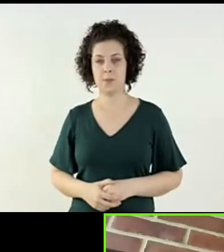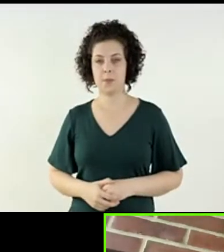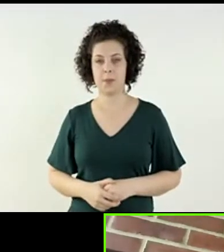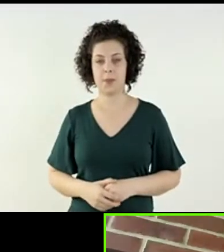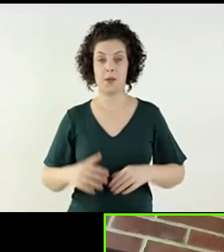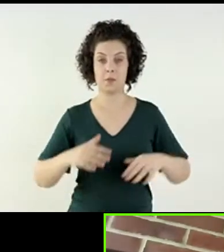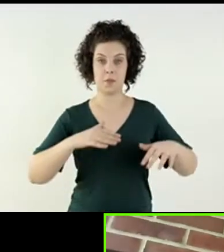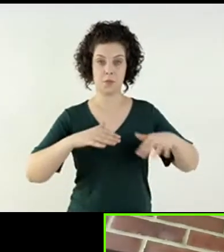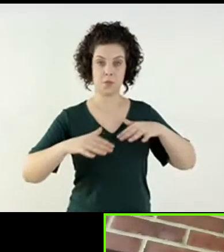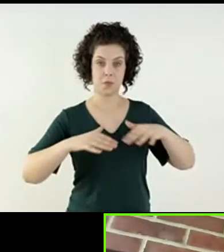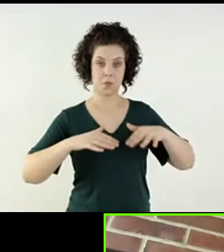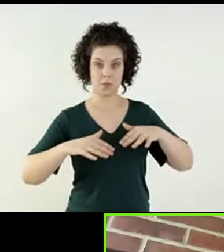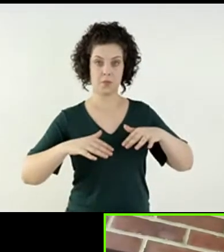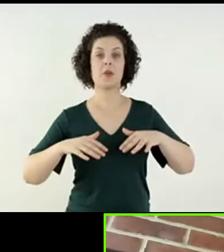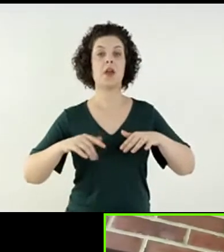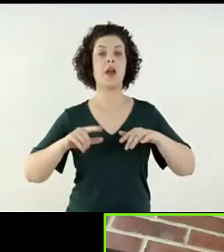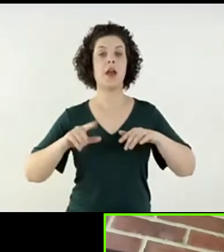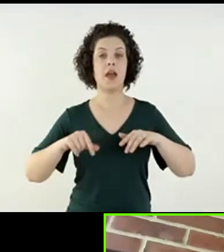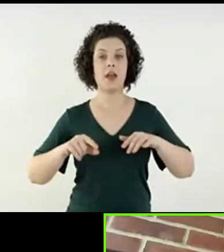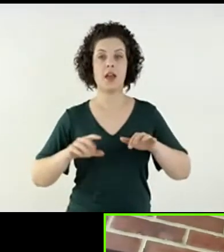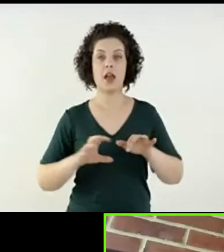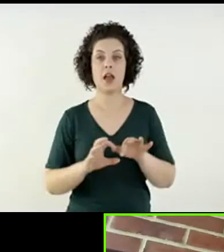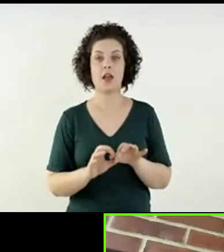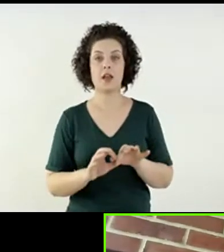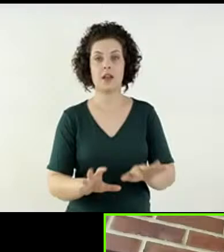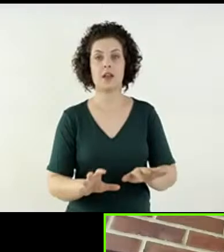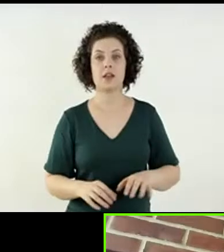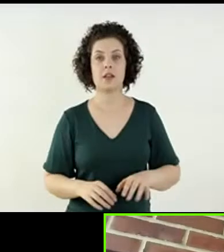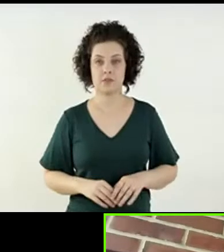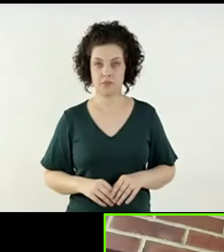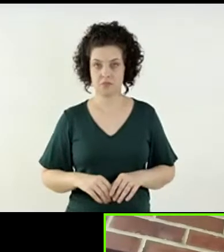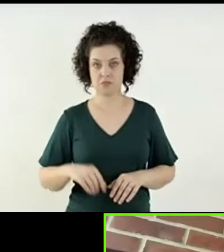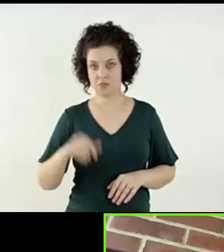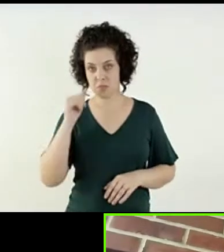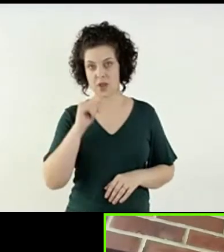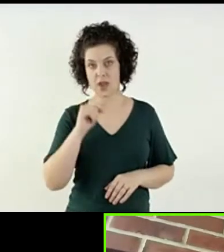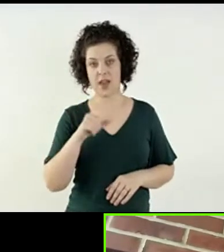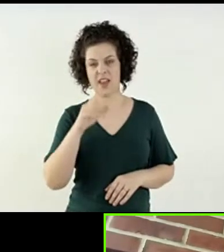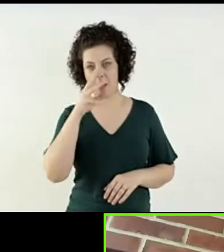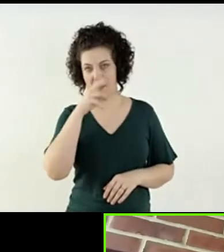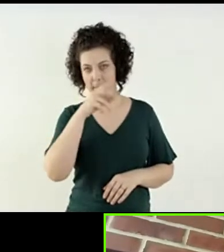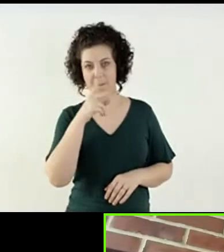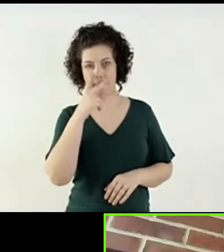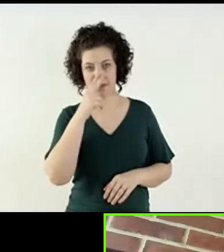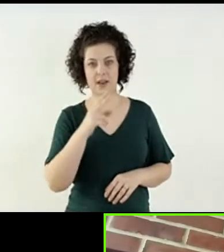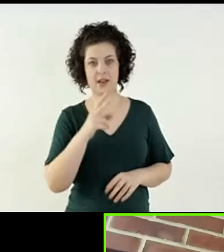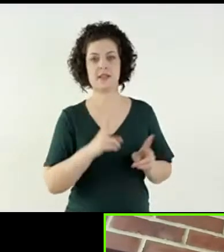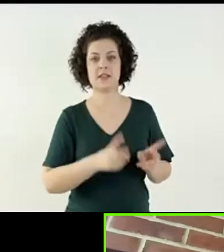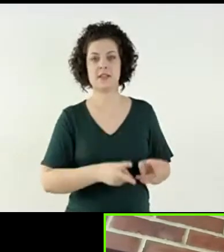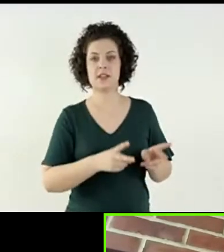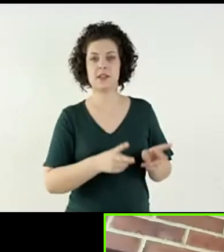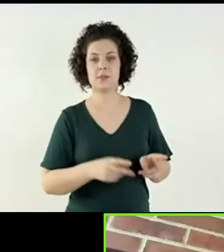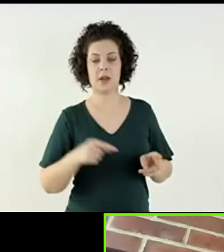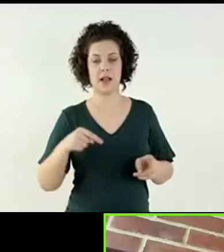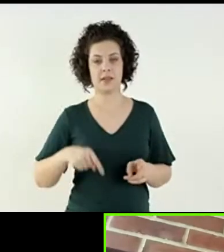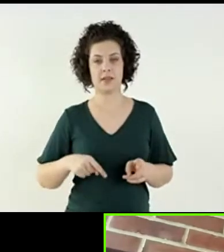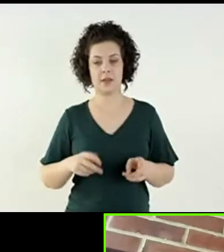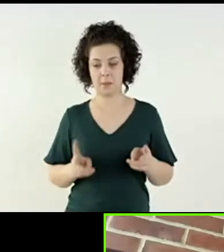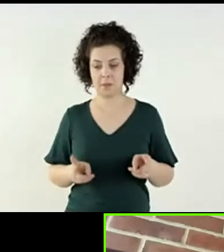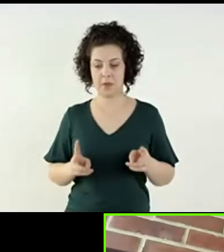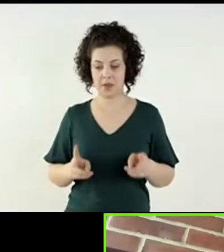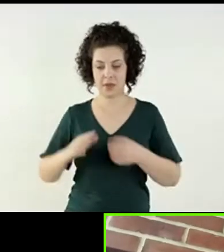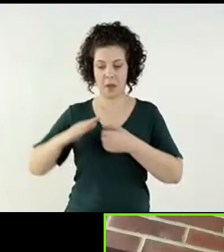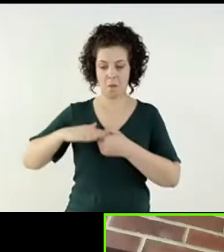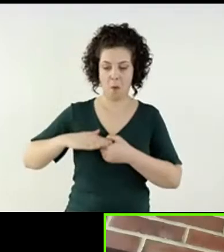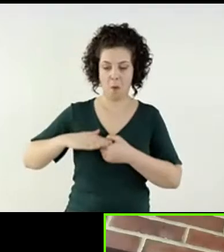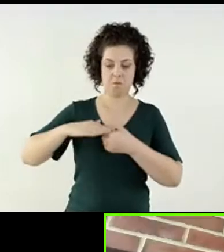to insist that you are not just oppressed, but enslaved. And so the idea, and you can hear it in, you know, and read it in the writings